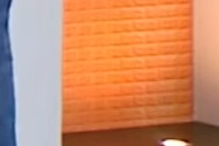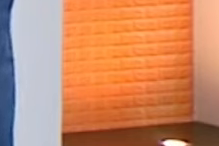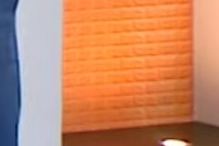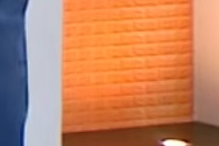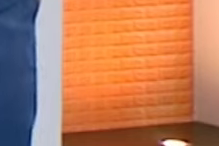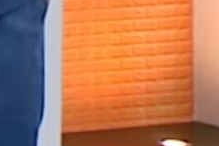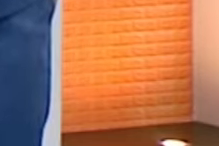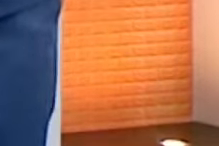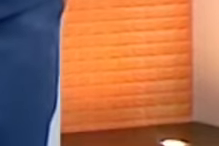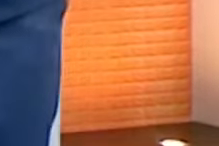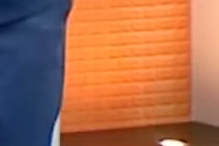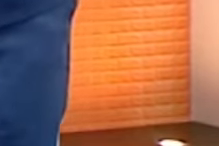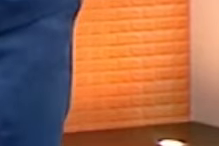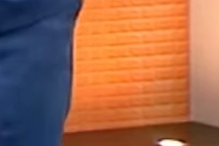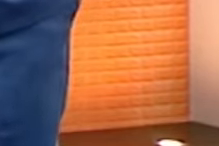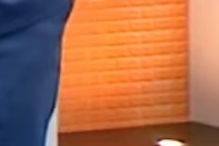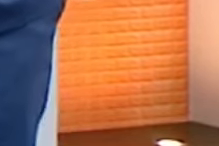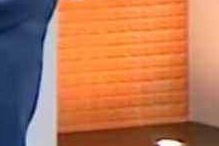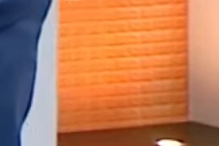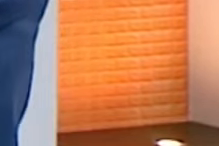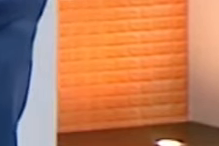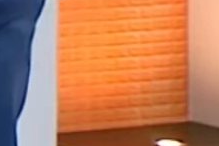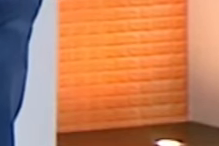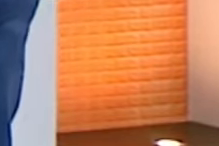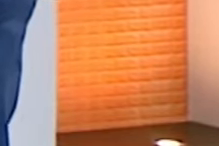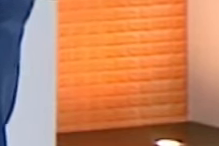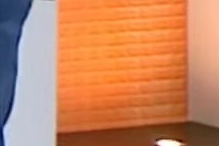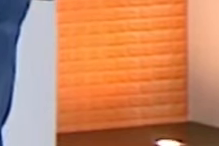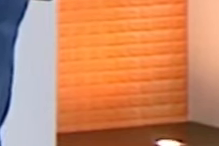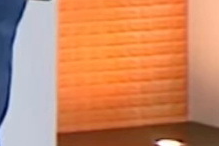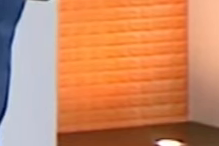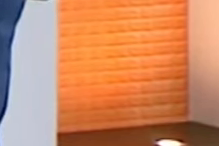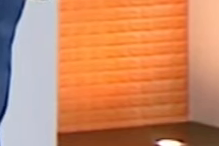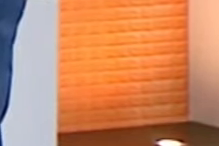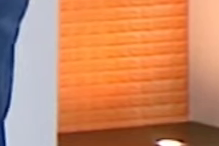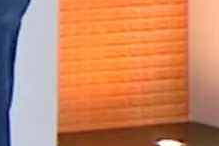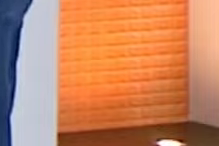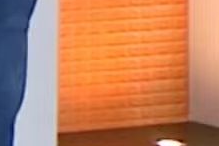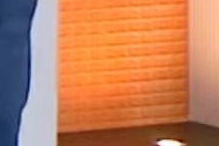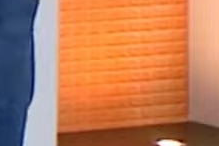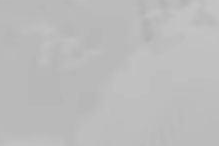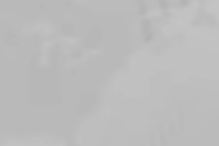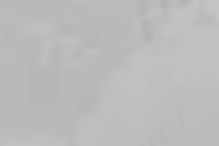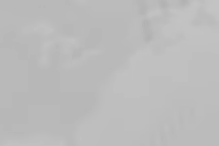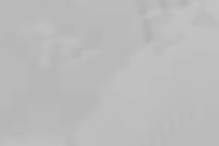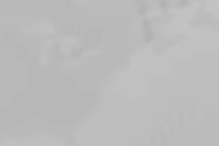TV at sa www.gmanews.tv.